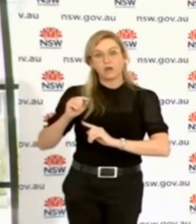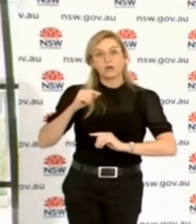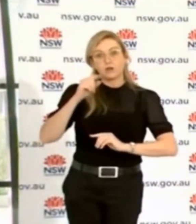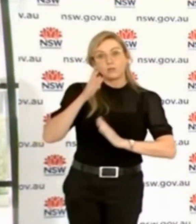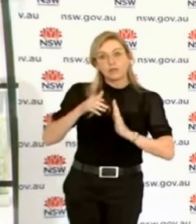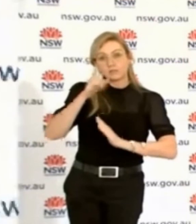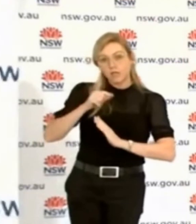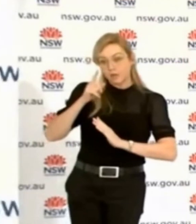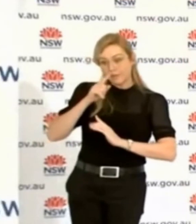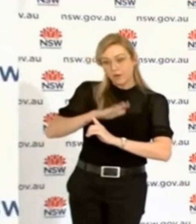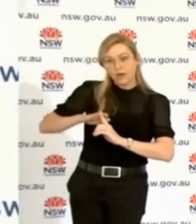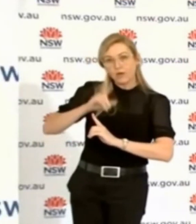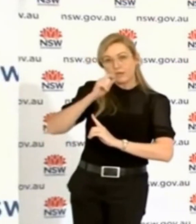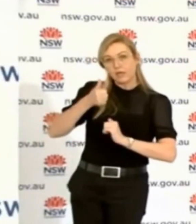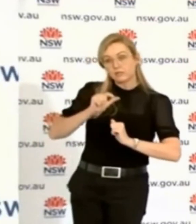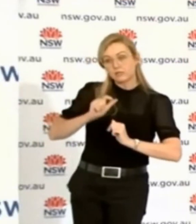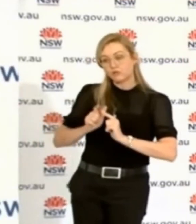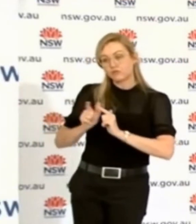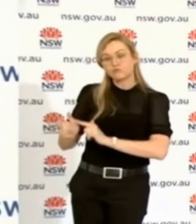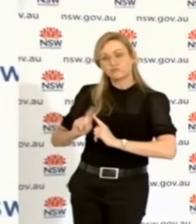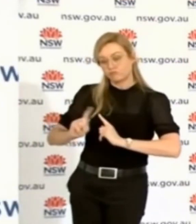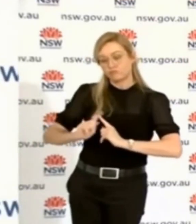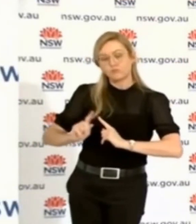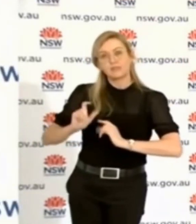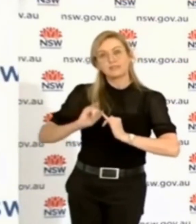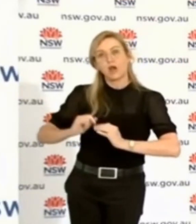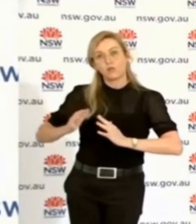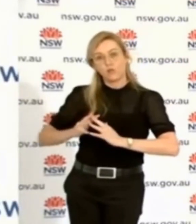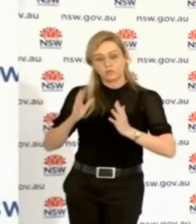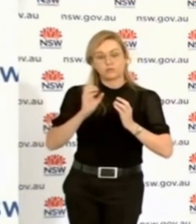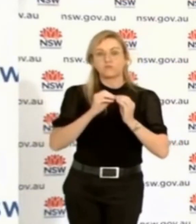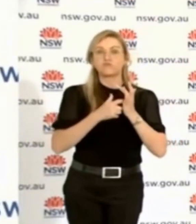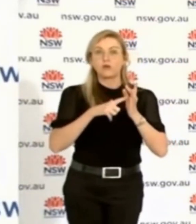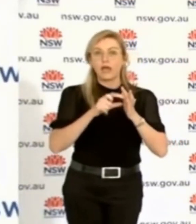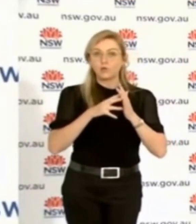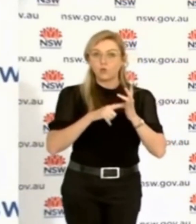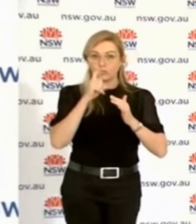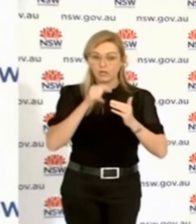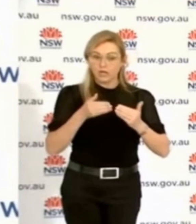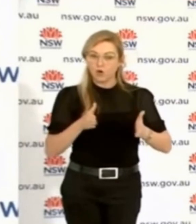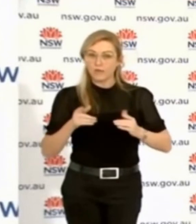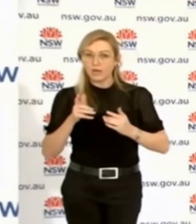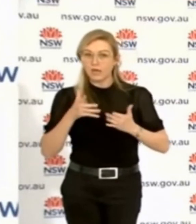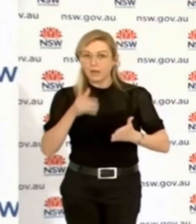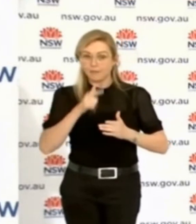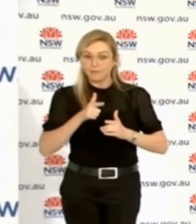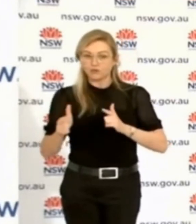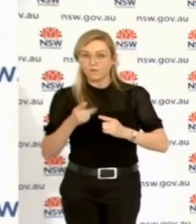of Braidwood? Or? Well, firstly, the Queanbeyan-Pallarang, which is Braidwood, is still in lockdown. Restrictions remain because there are cases in